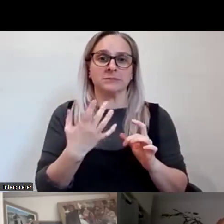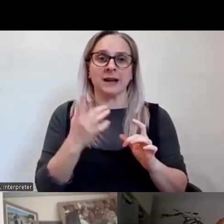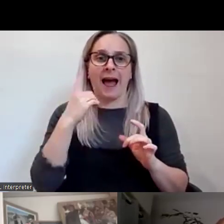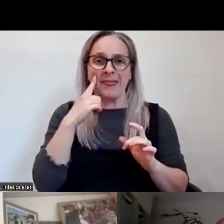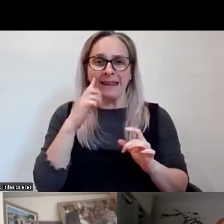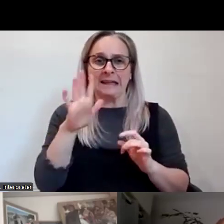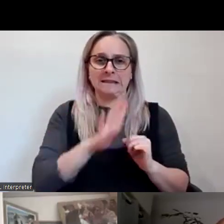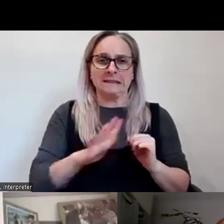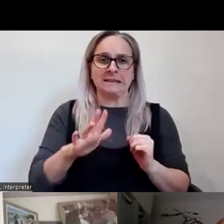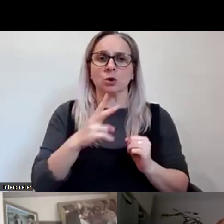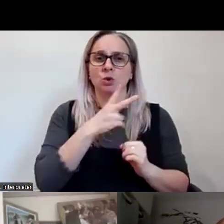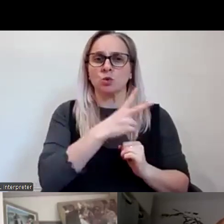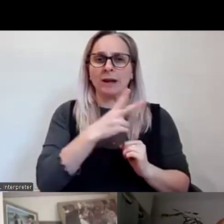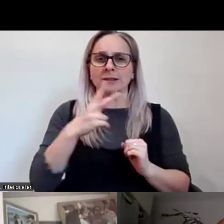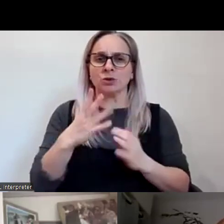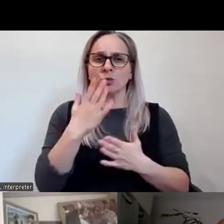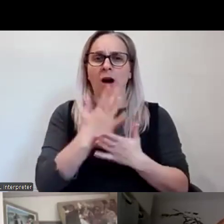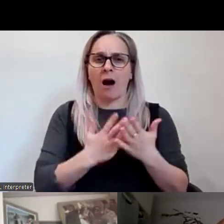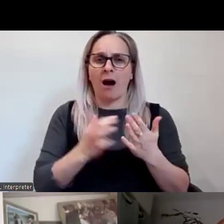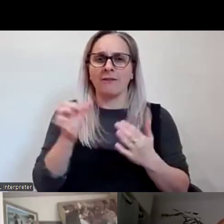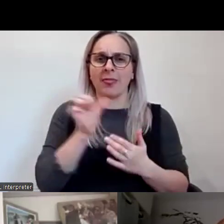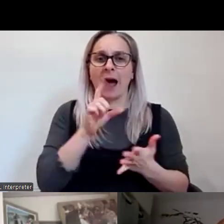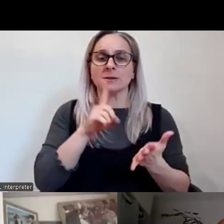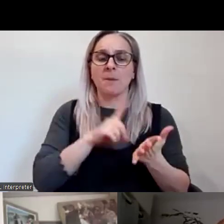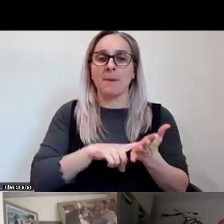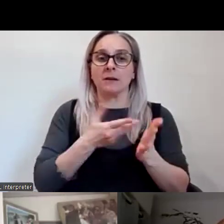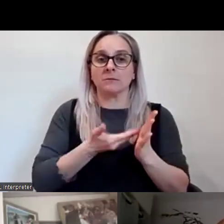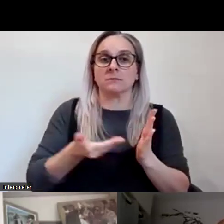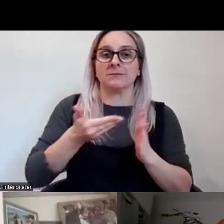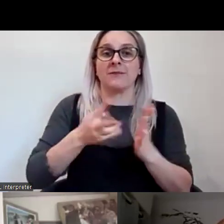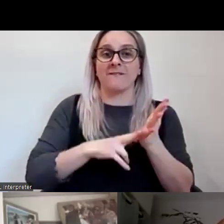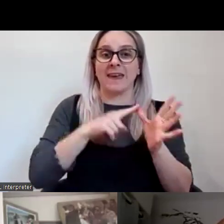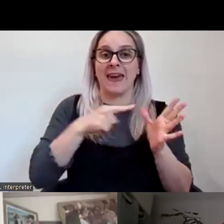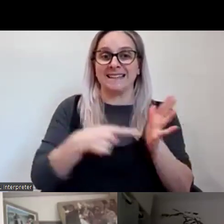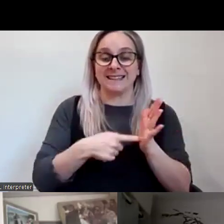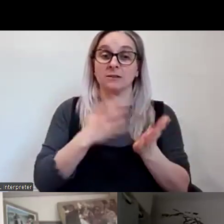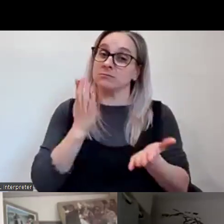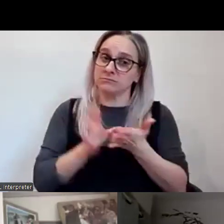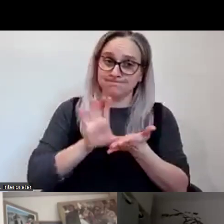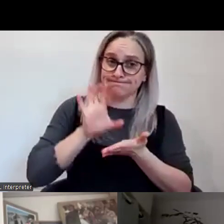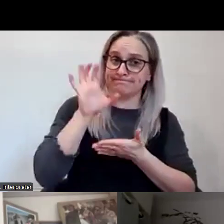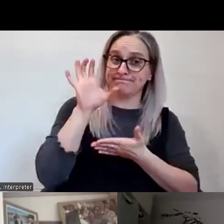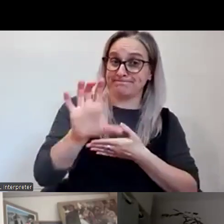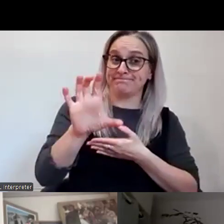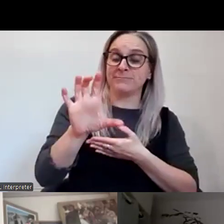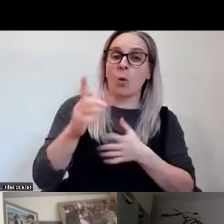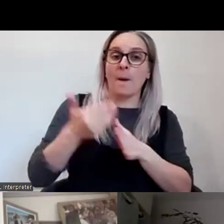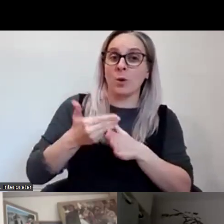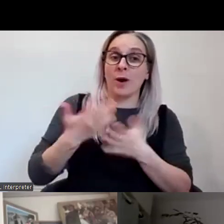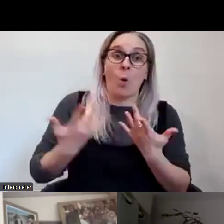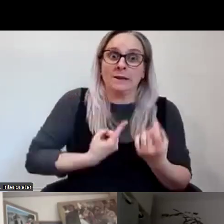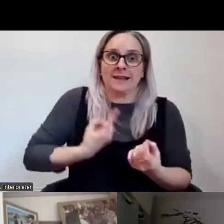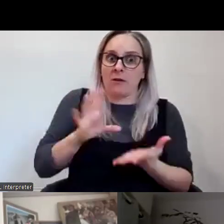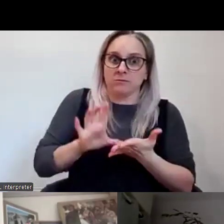about £22,500 plus VAT. So it's quite a chunky investment for an employer or